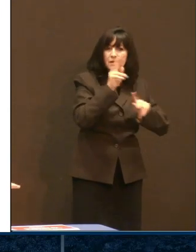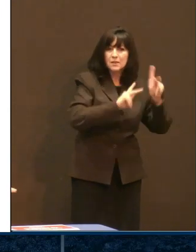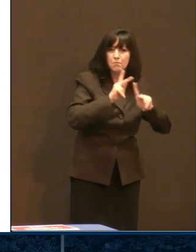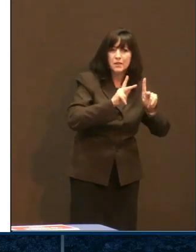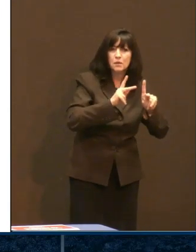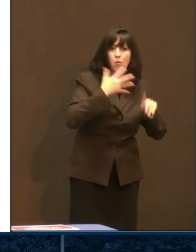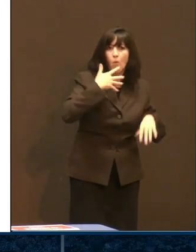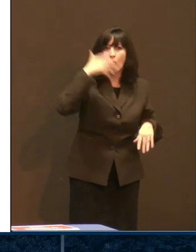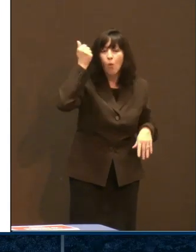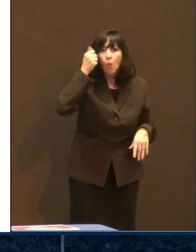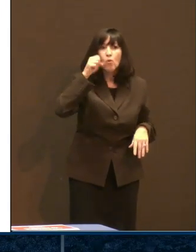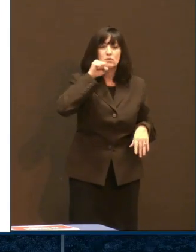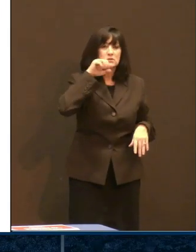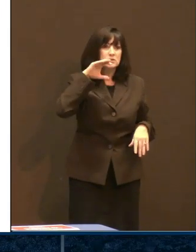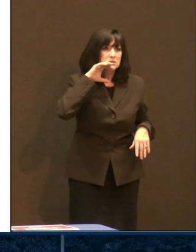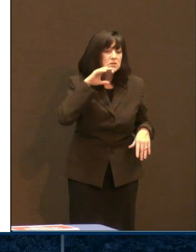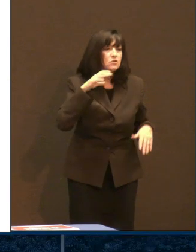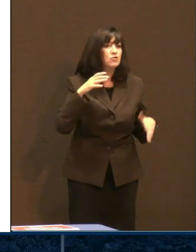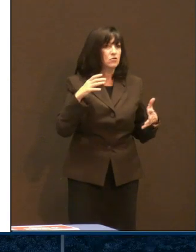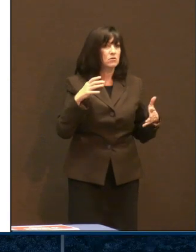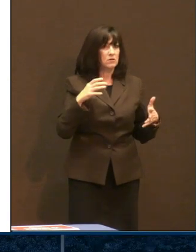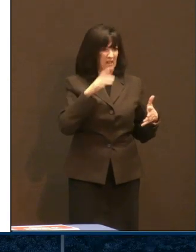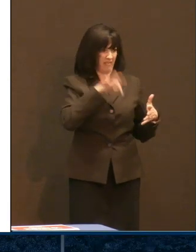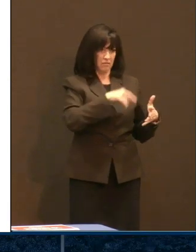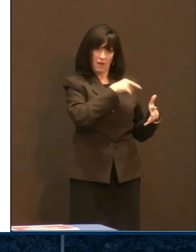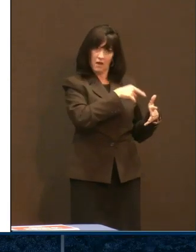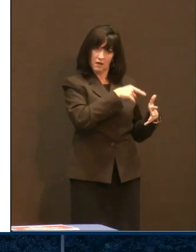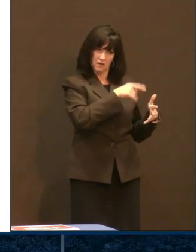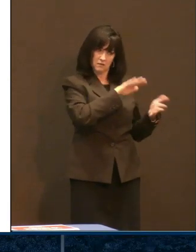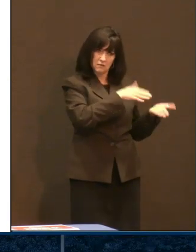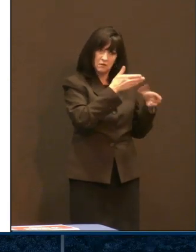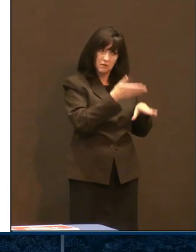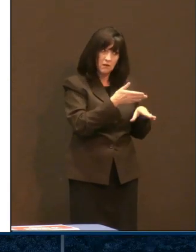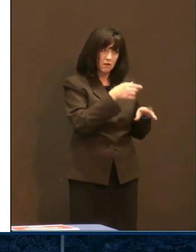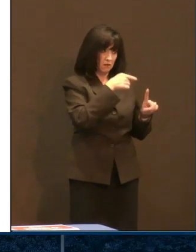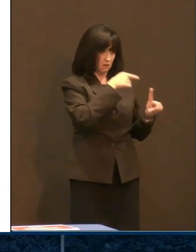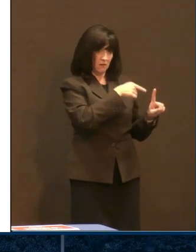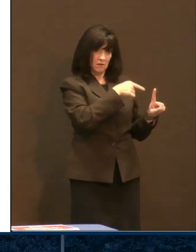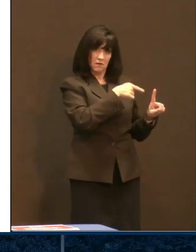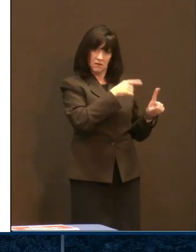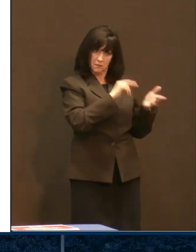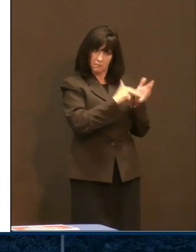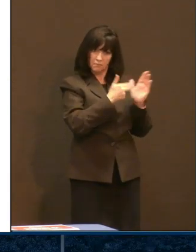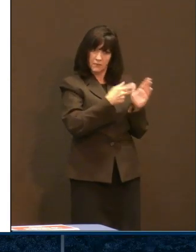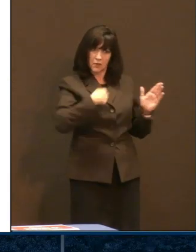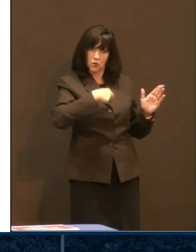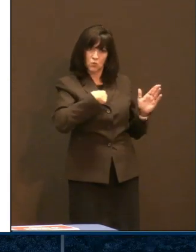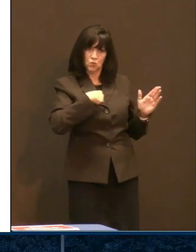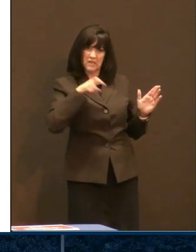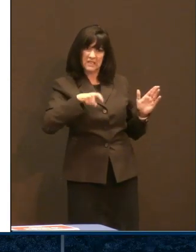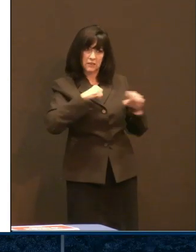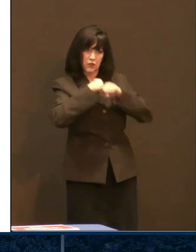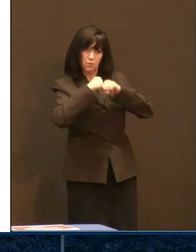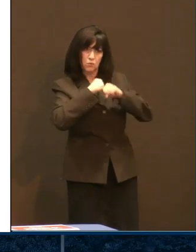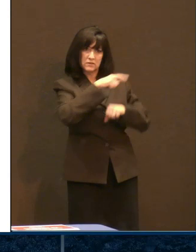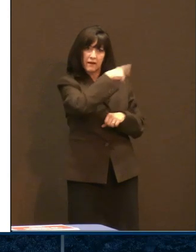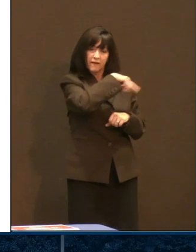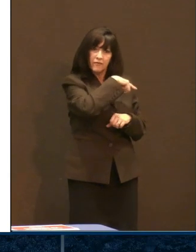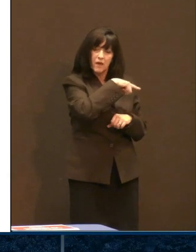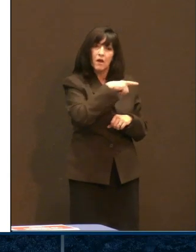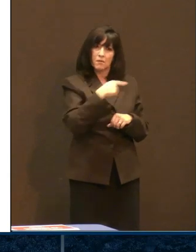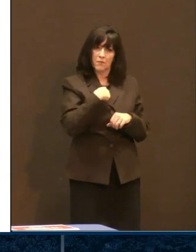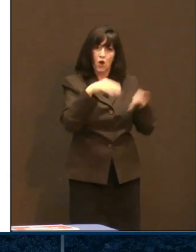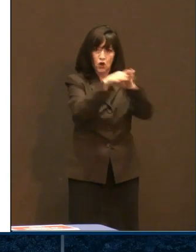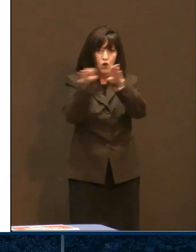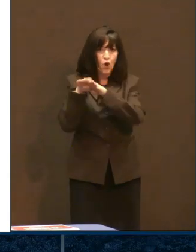other carnage results from the shutdowns. And so I appreciate and hear